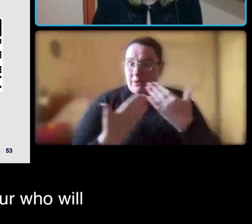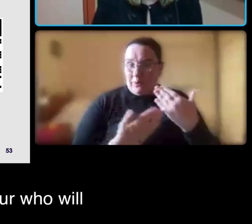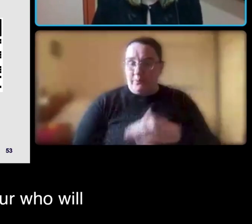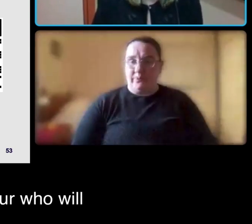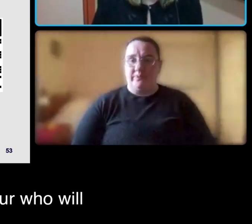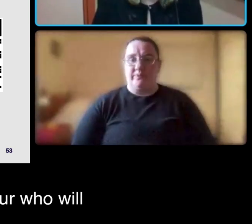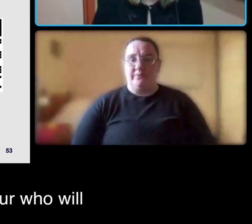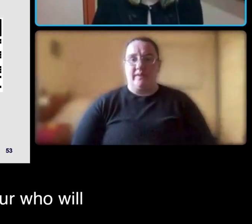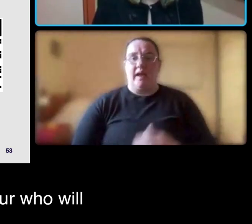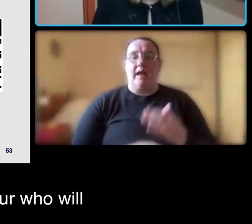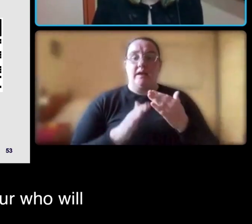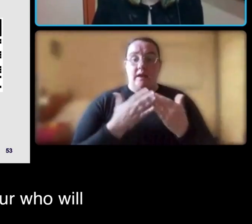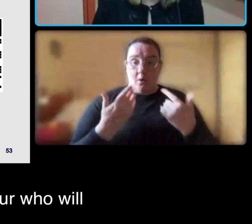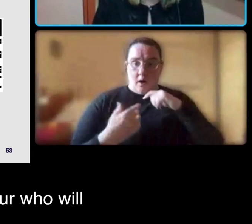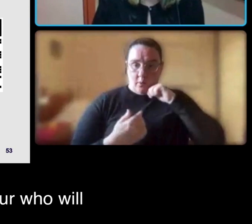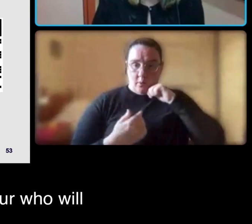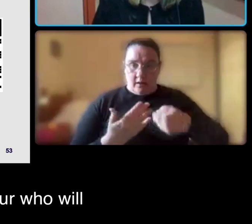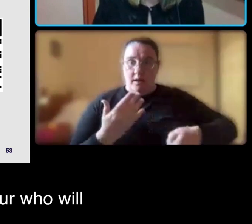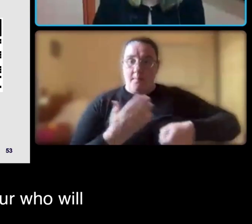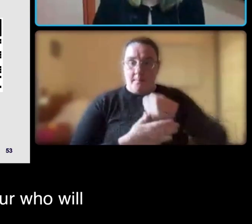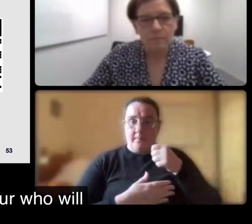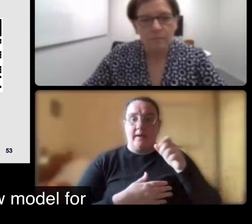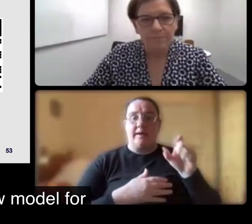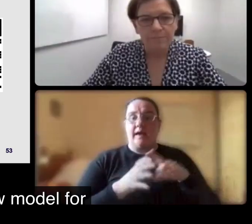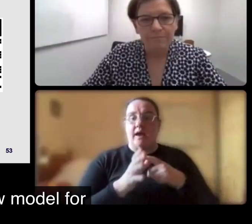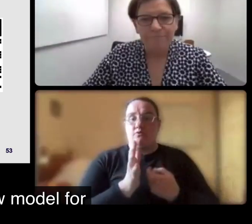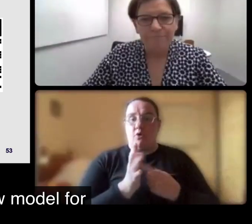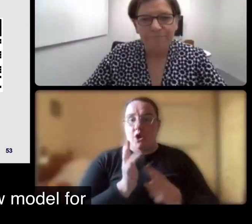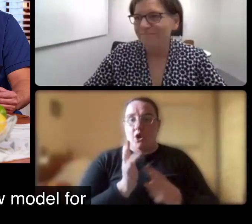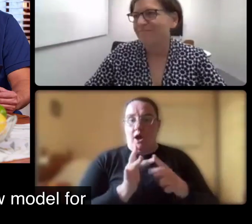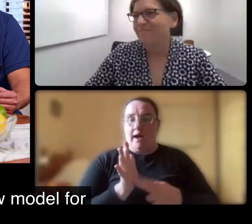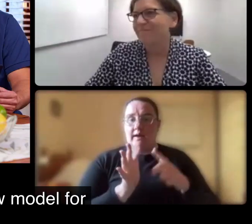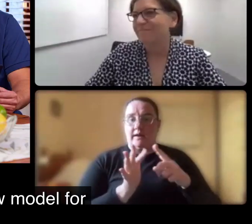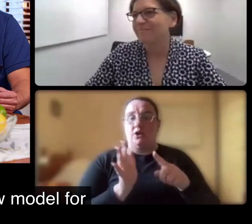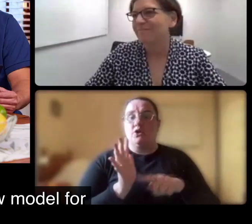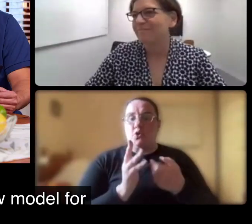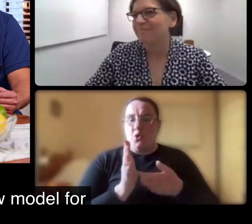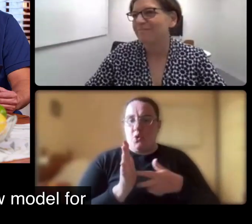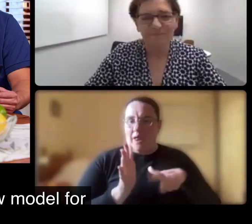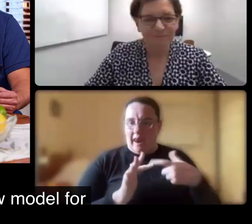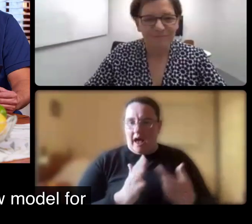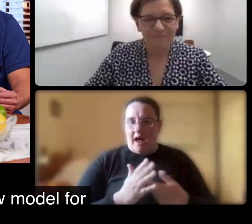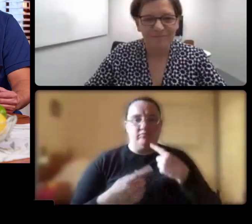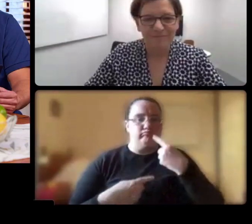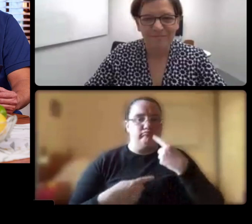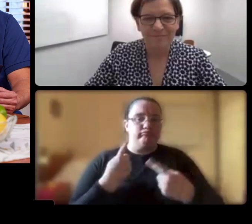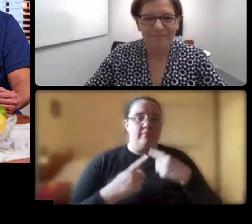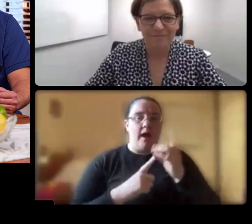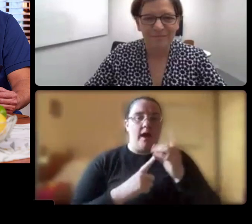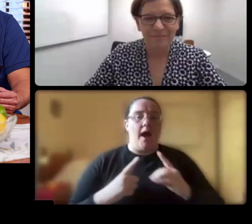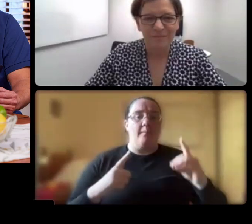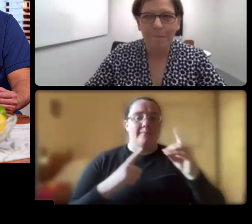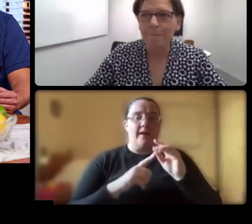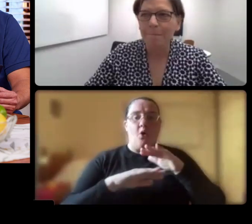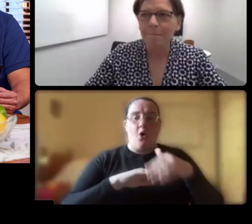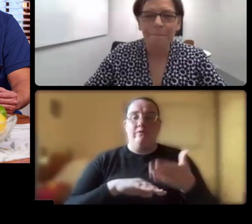I will now hand over to Caroline Turnour, who'll be providing an update today on a new model for regulating